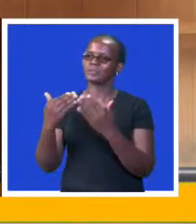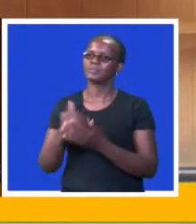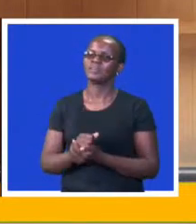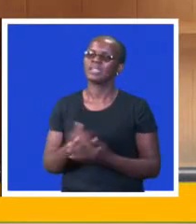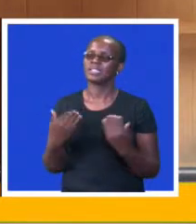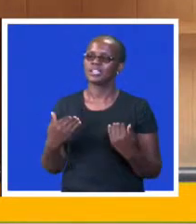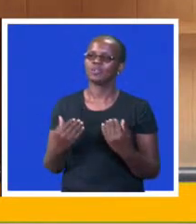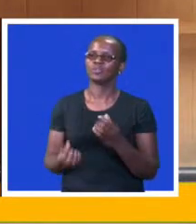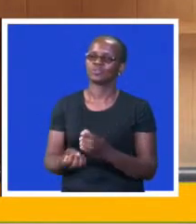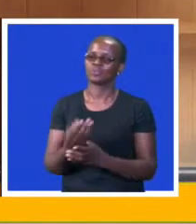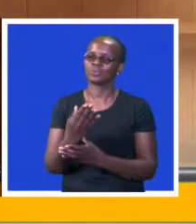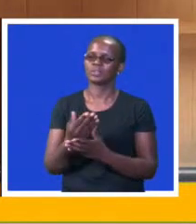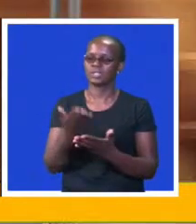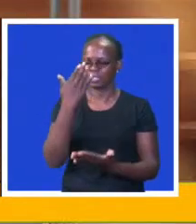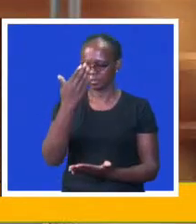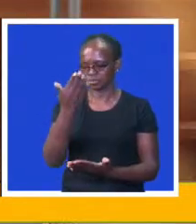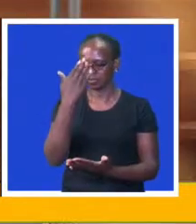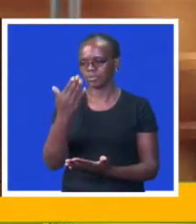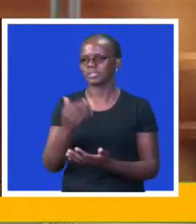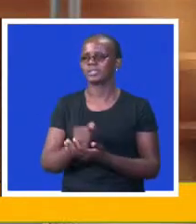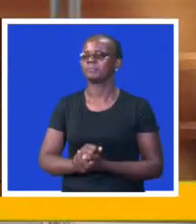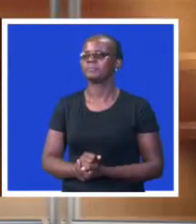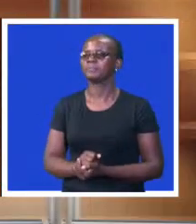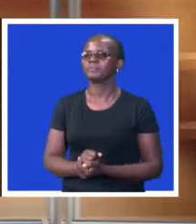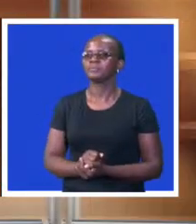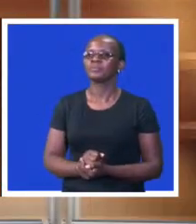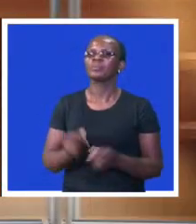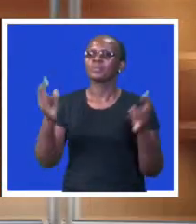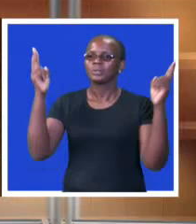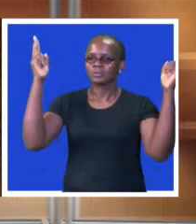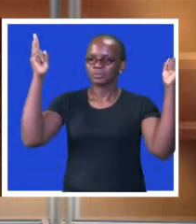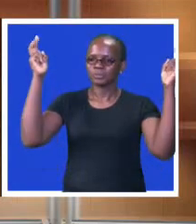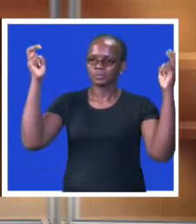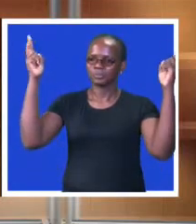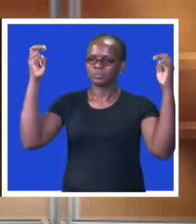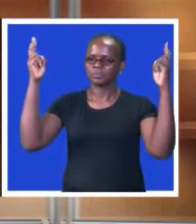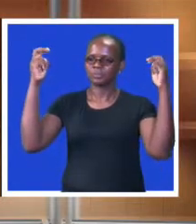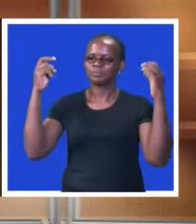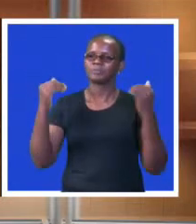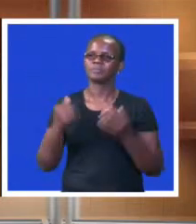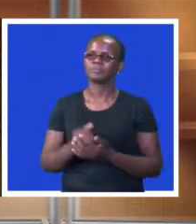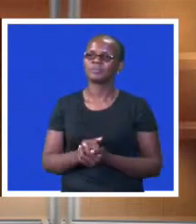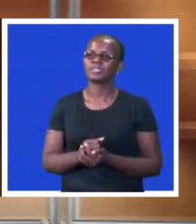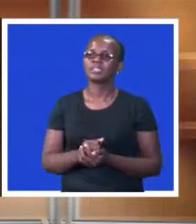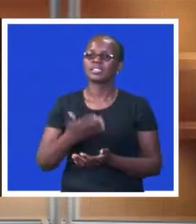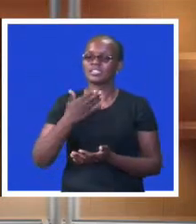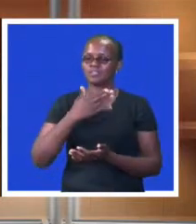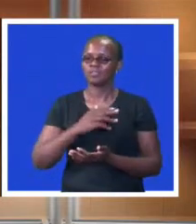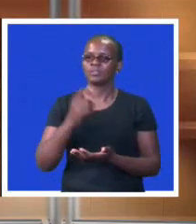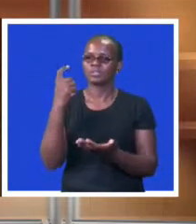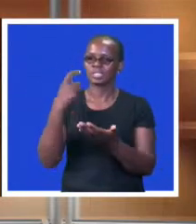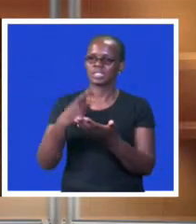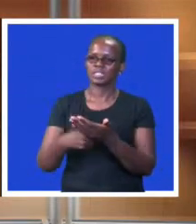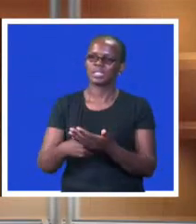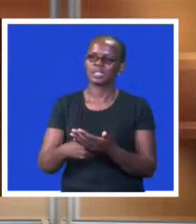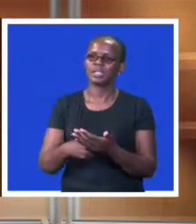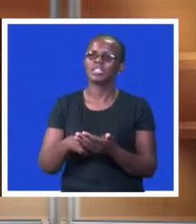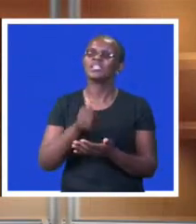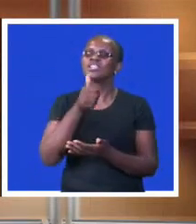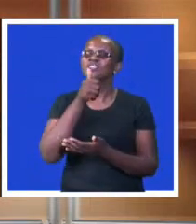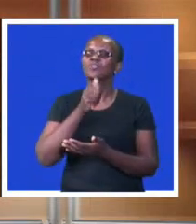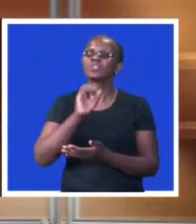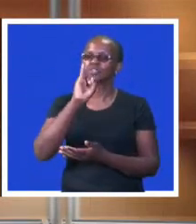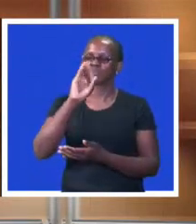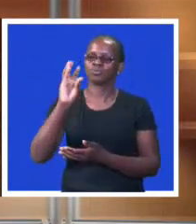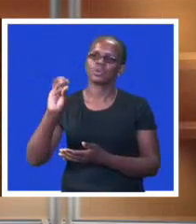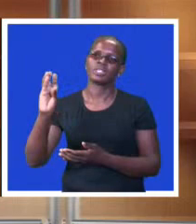time, you may begin your lesson. Thank you, Rato. Our lesson is about buying with up to 200 emalangeni. First, we